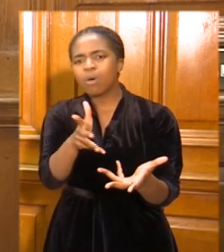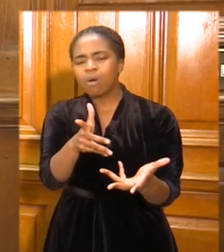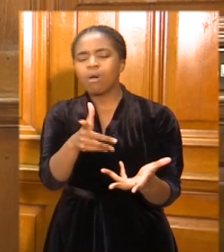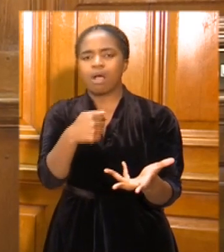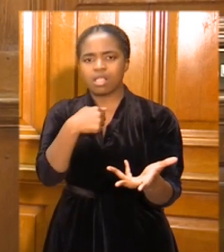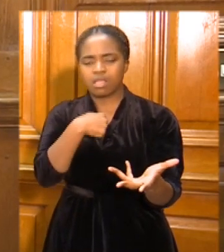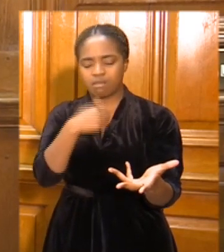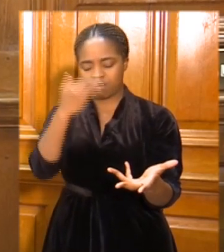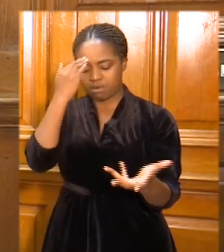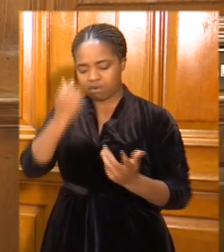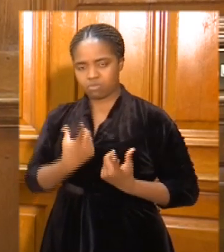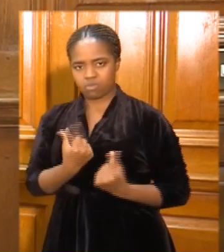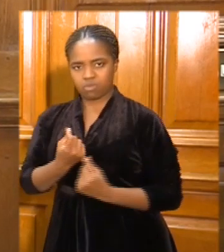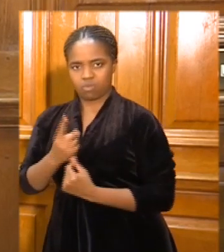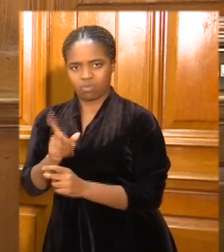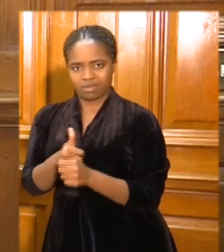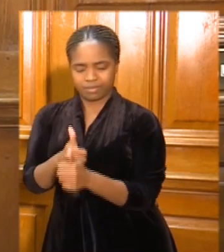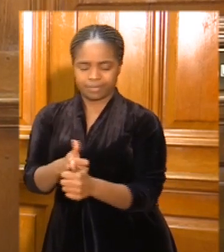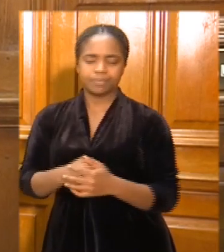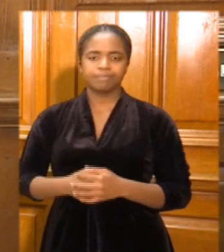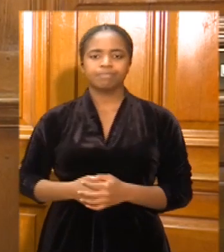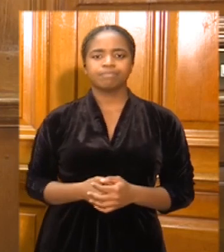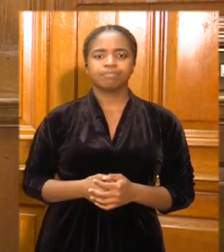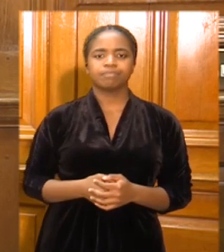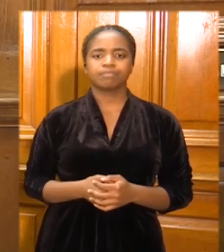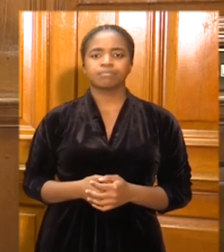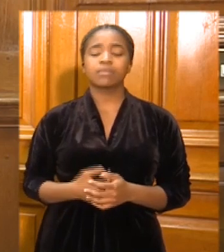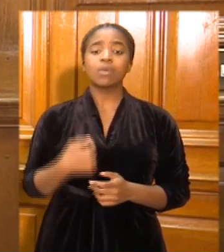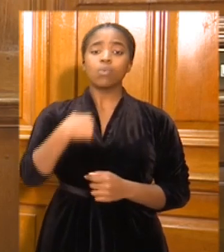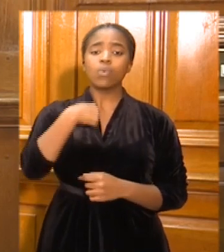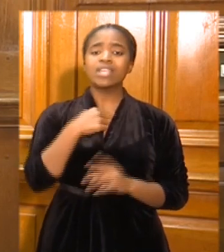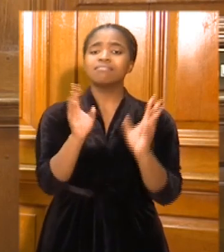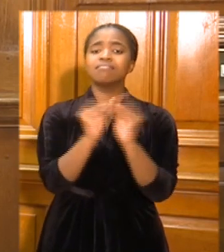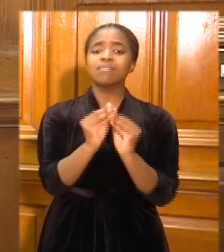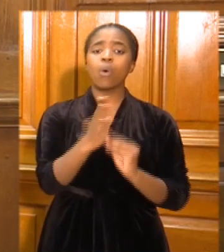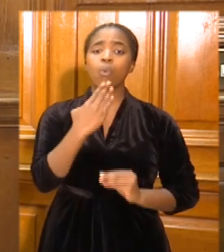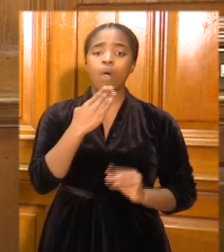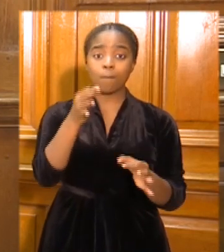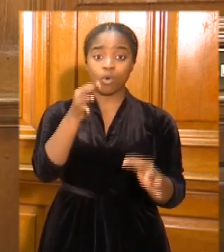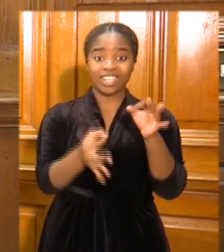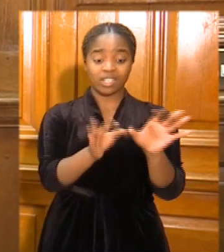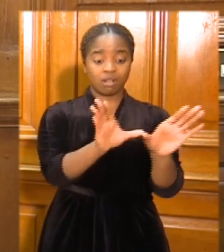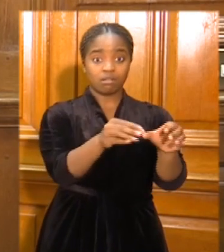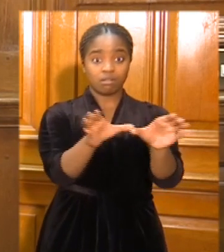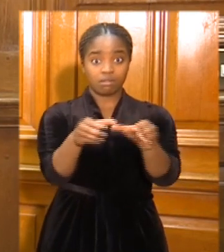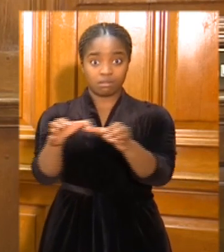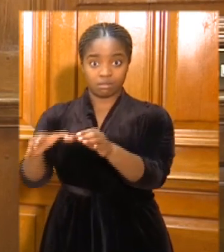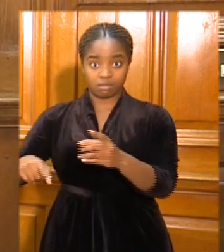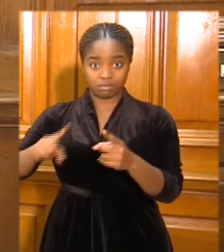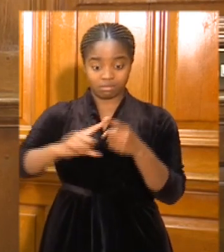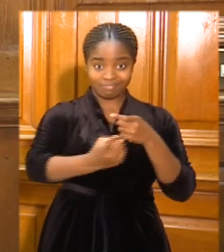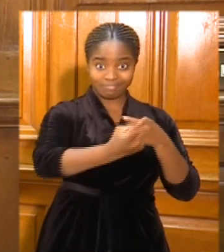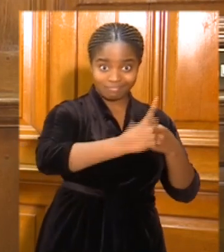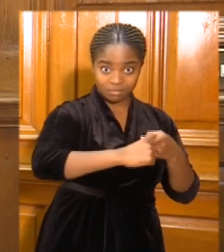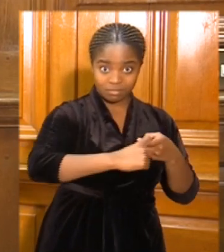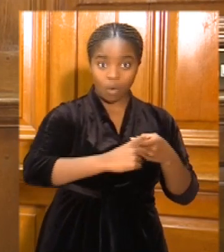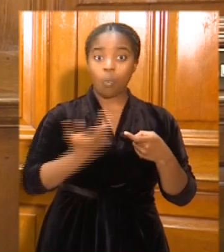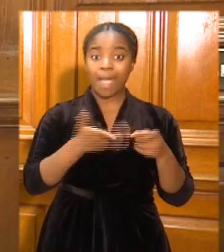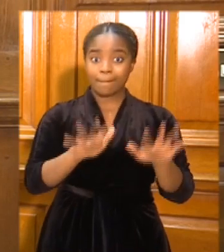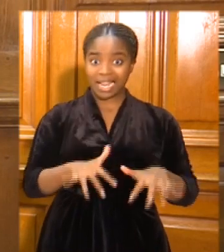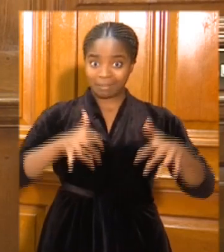take. Since then, we have met with the leaders of political parties that are represented in our